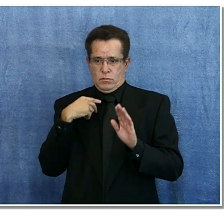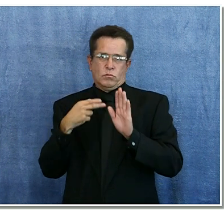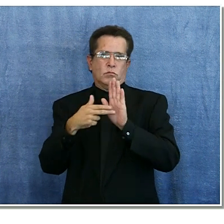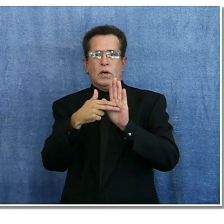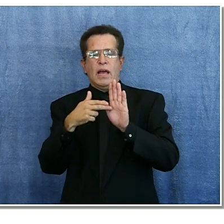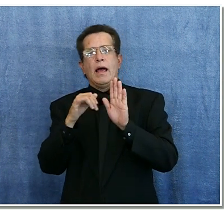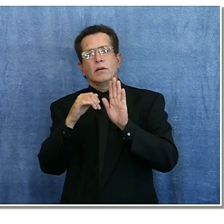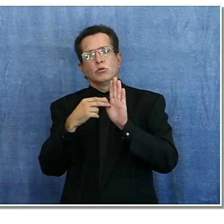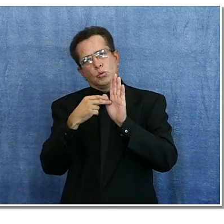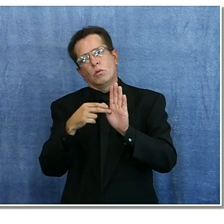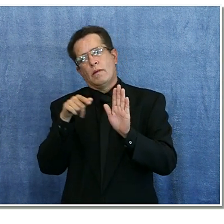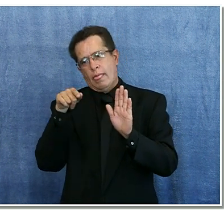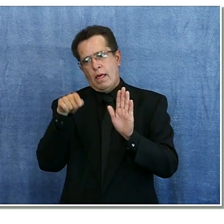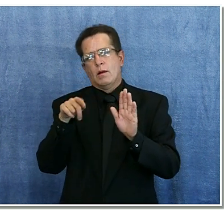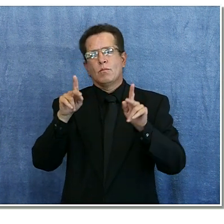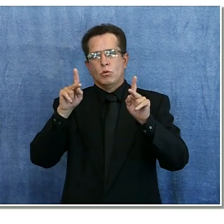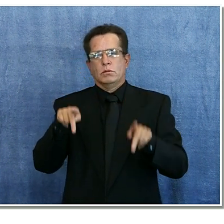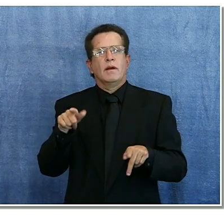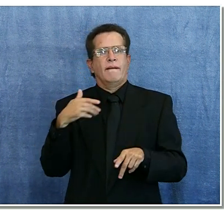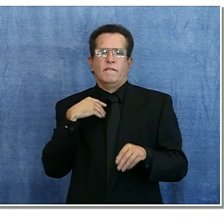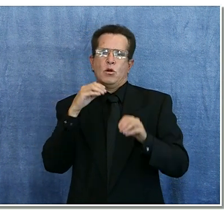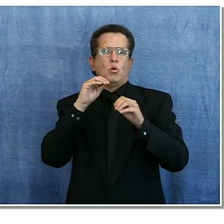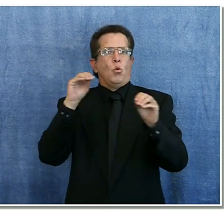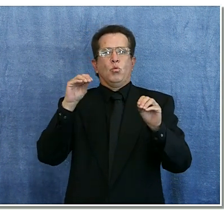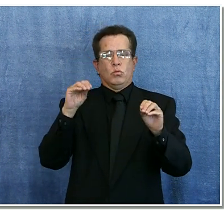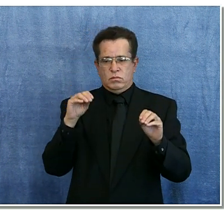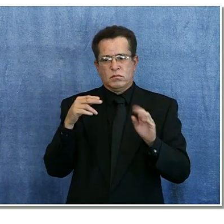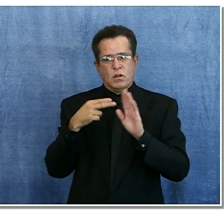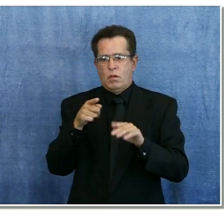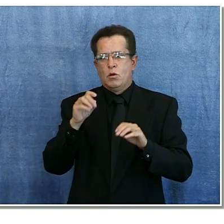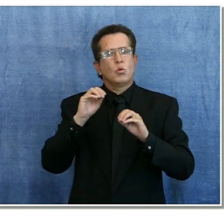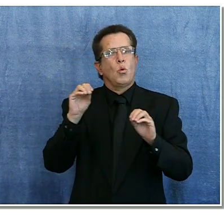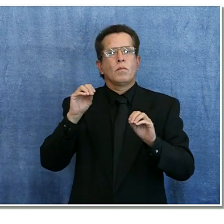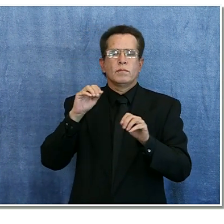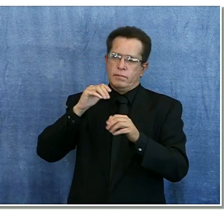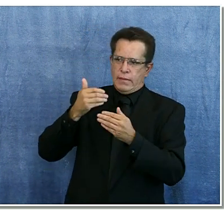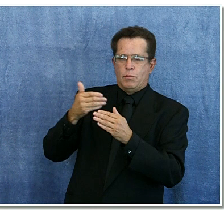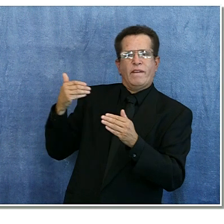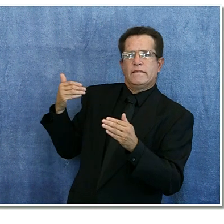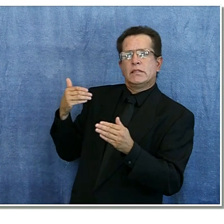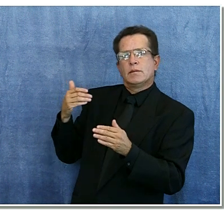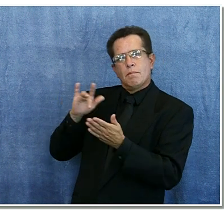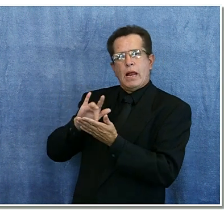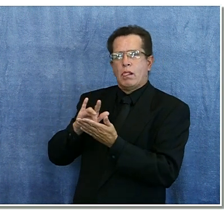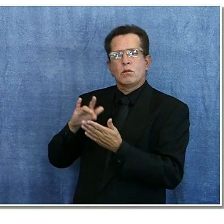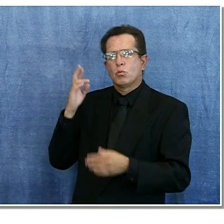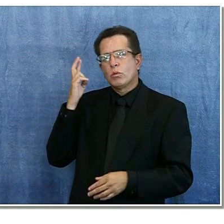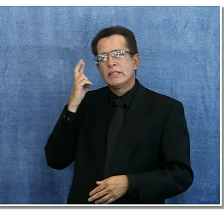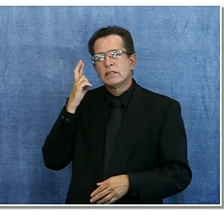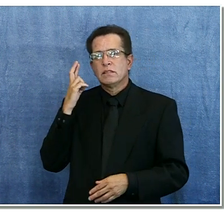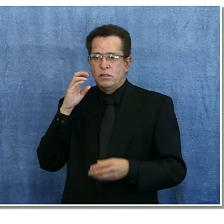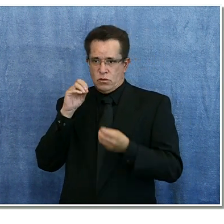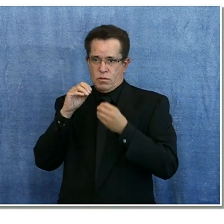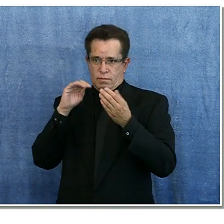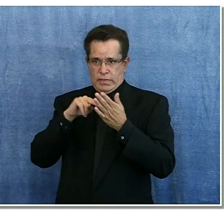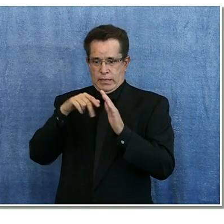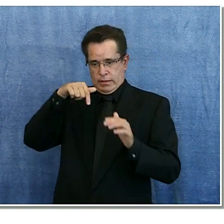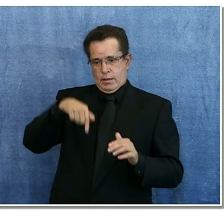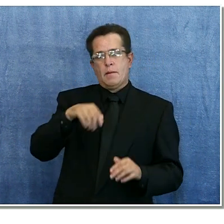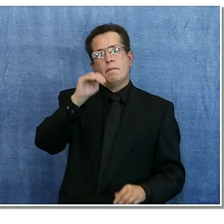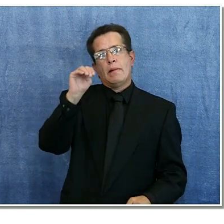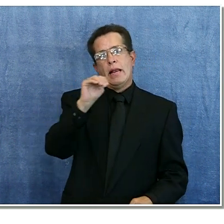identified, and that individual had no underlying medical conditions. So that actually added, Monday's